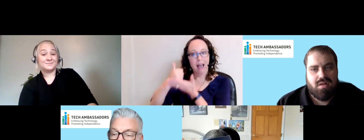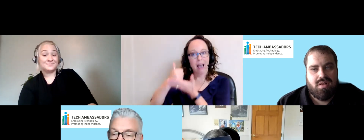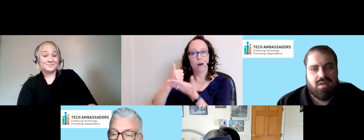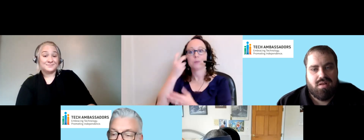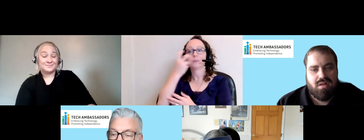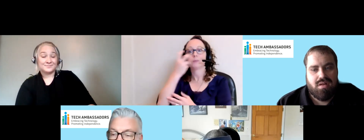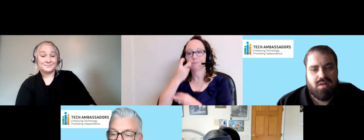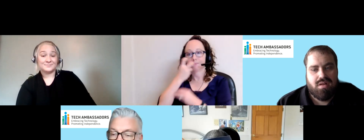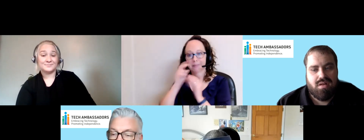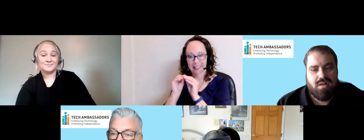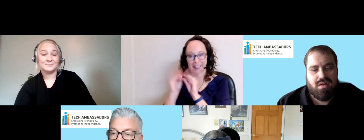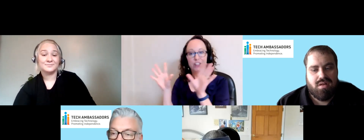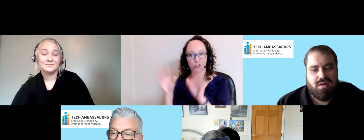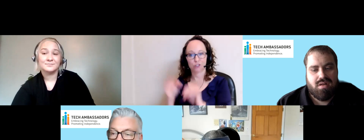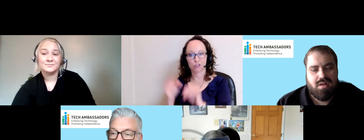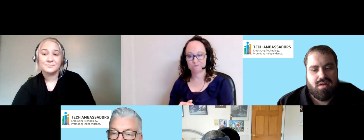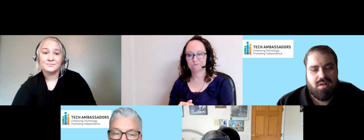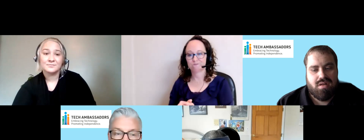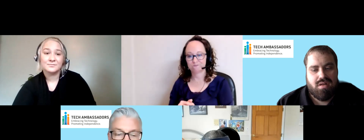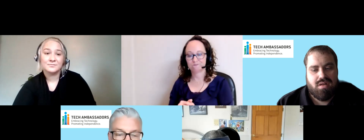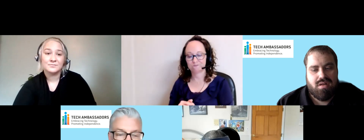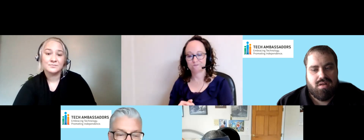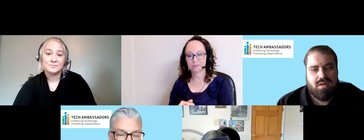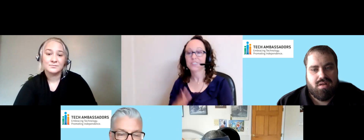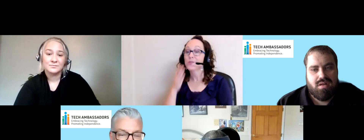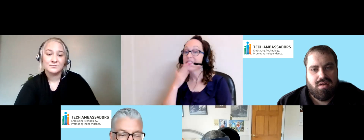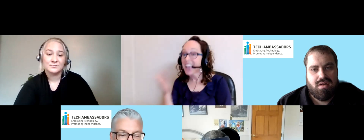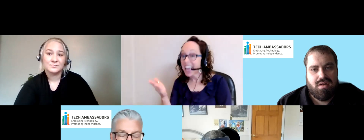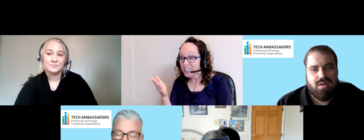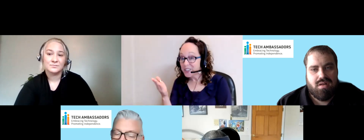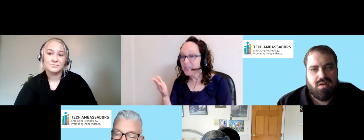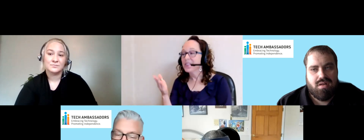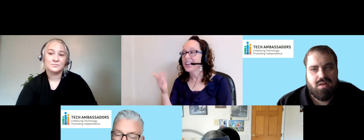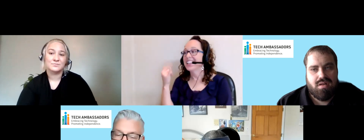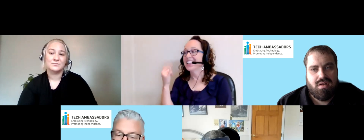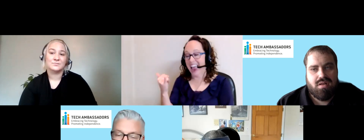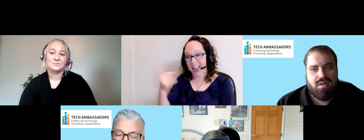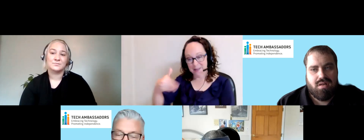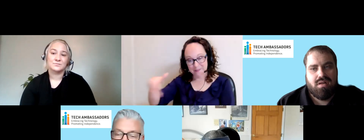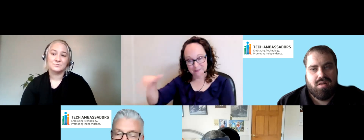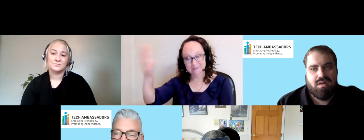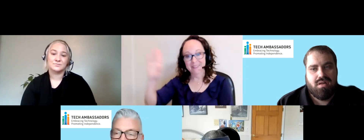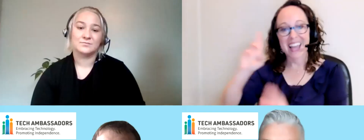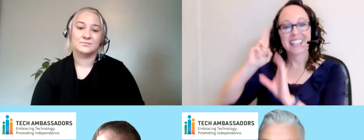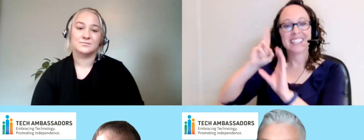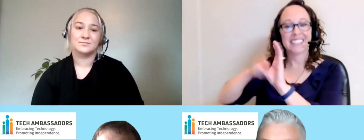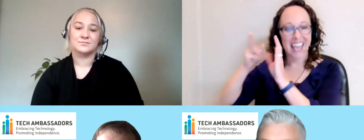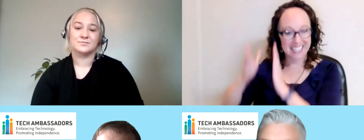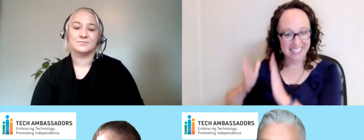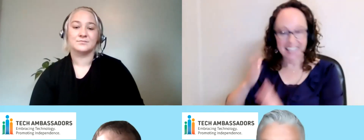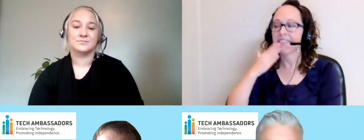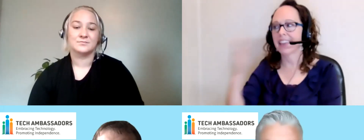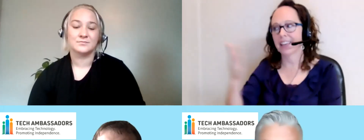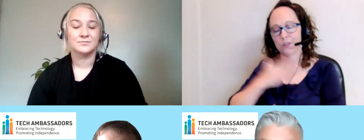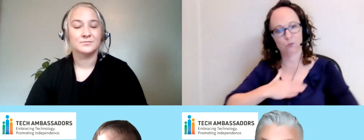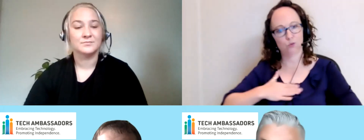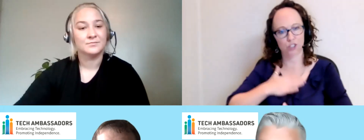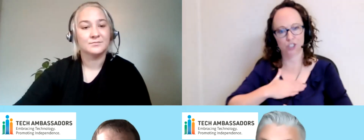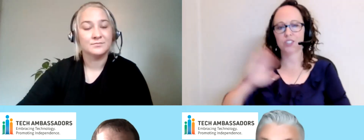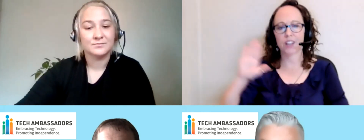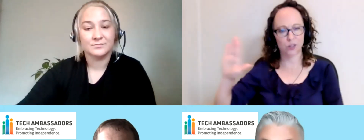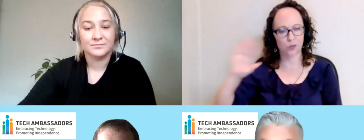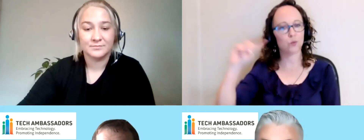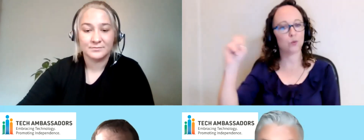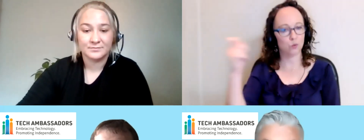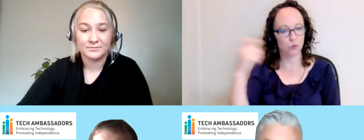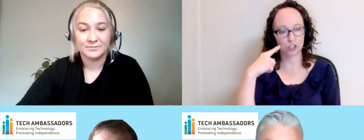We're gonna send you back to being an attendee, but we really appreciate you coming on and asking that question. And that's a great